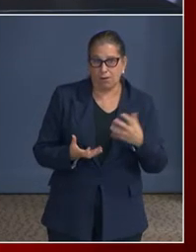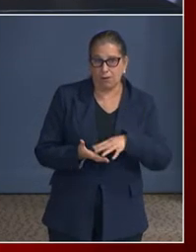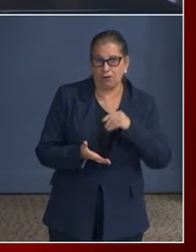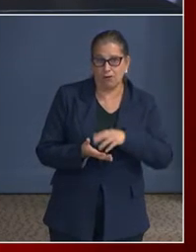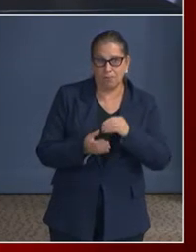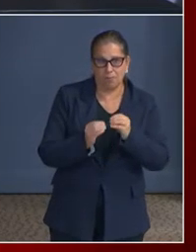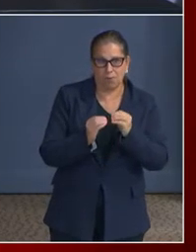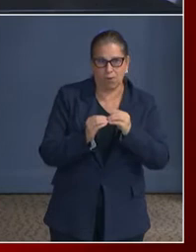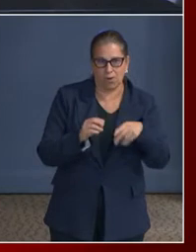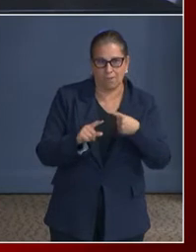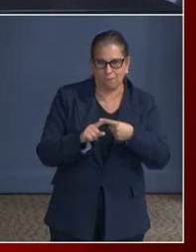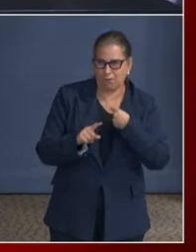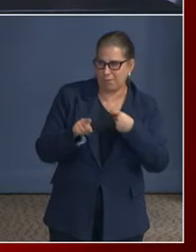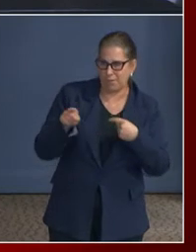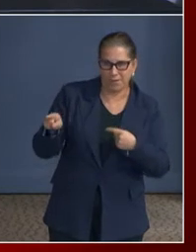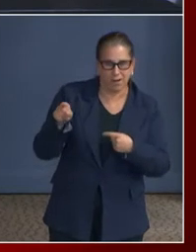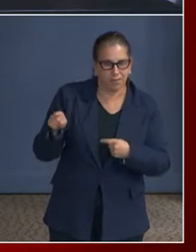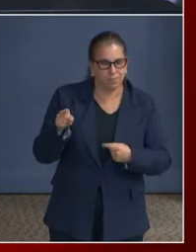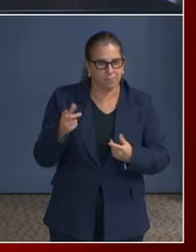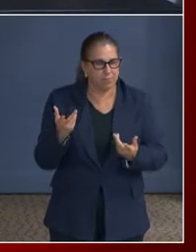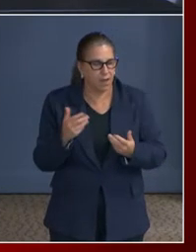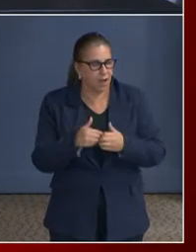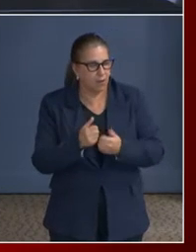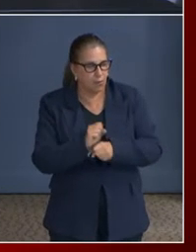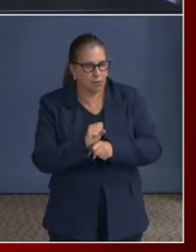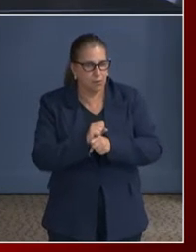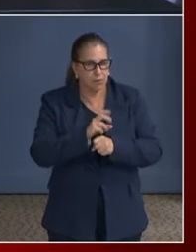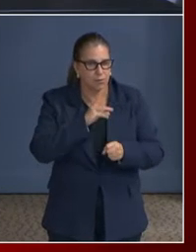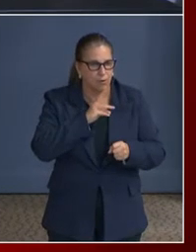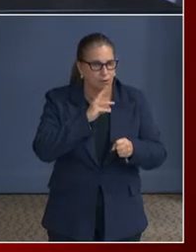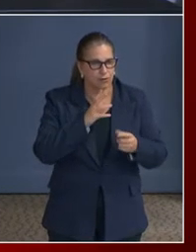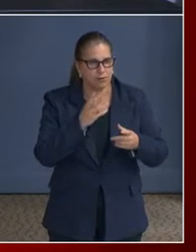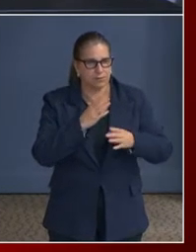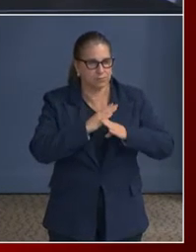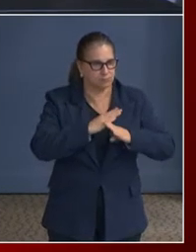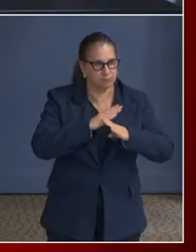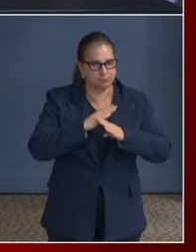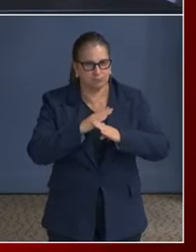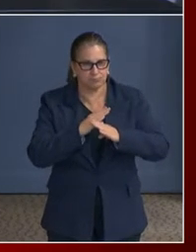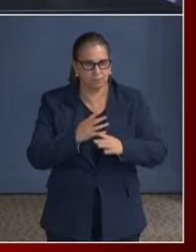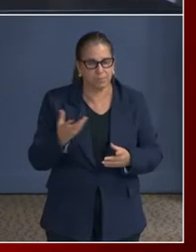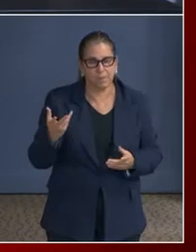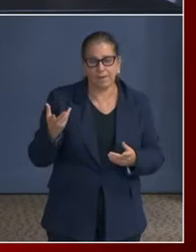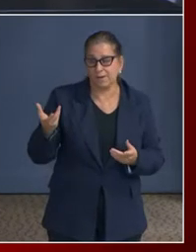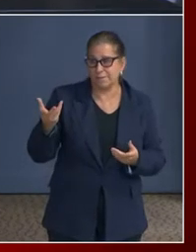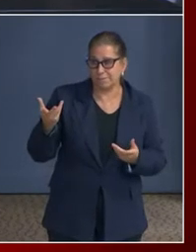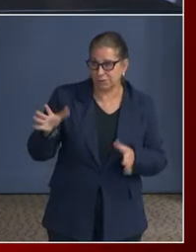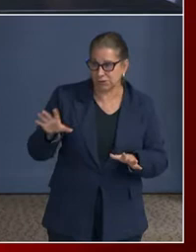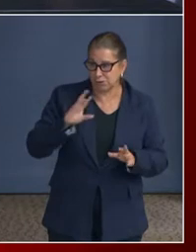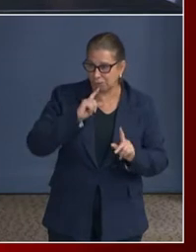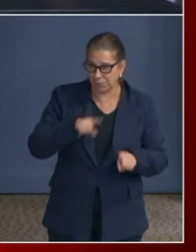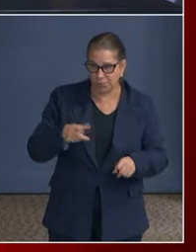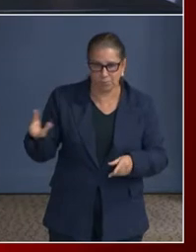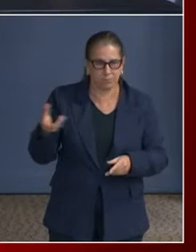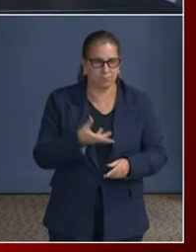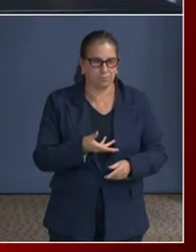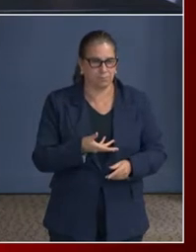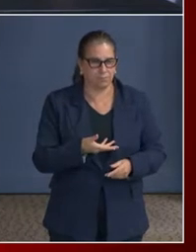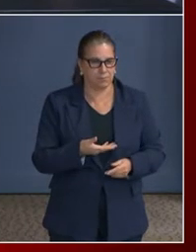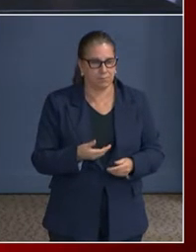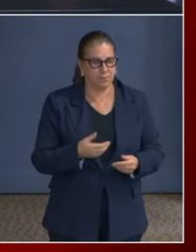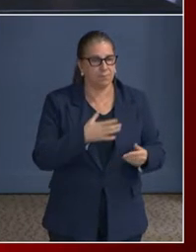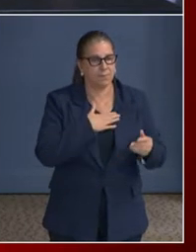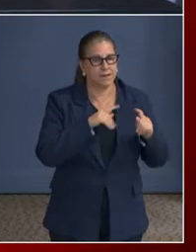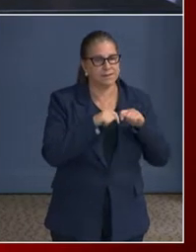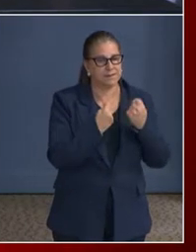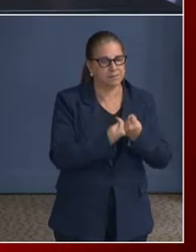with them, is when they expect the after action to be complete. Our own team at HCEMA will help in reviewing that